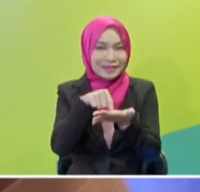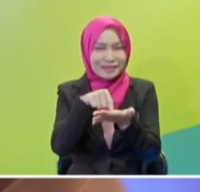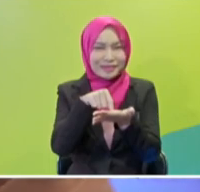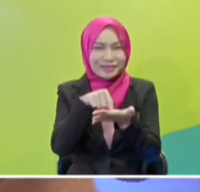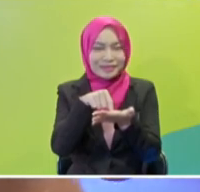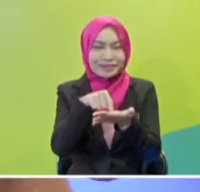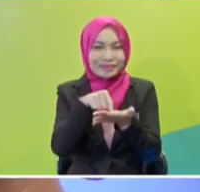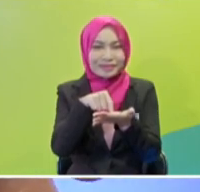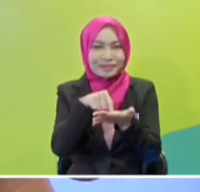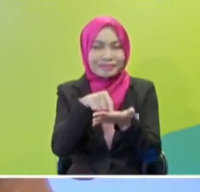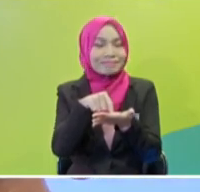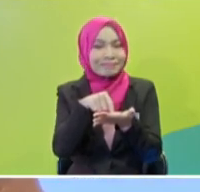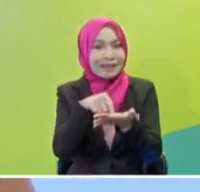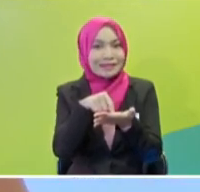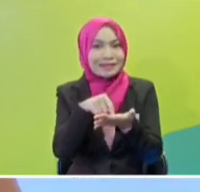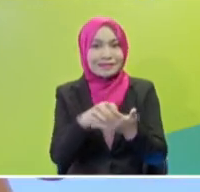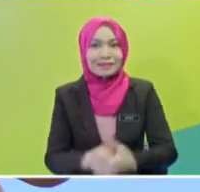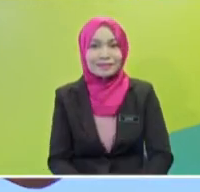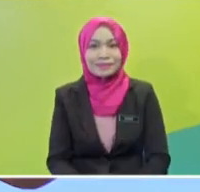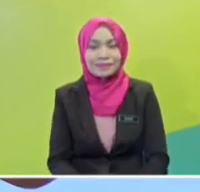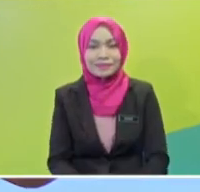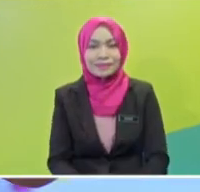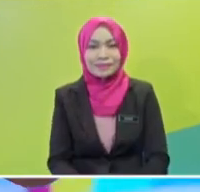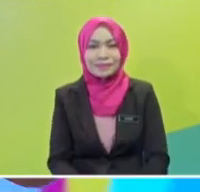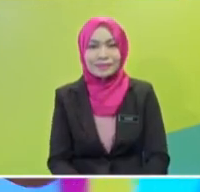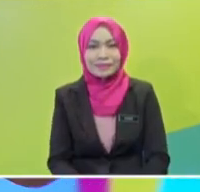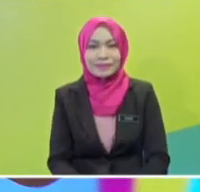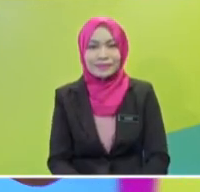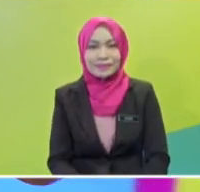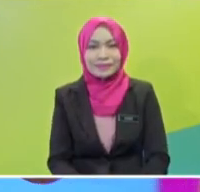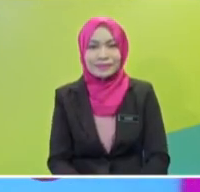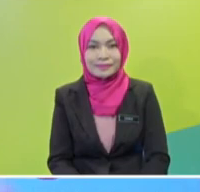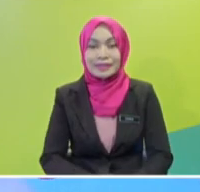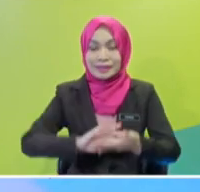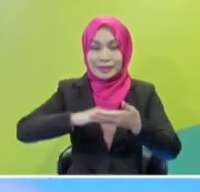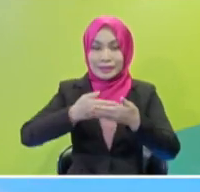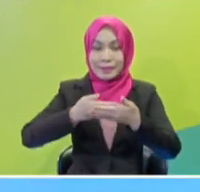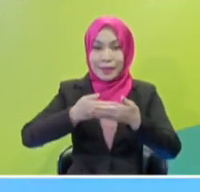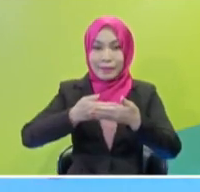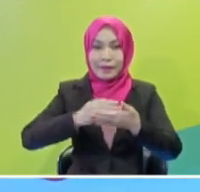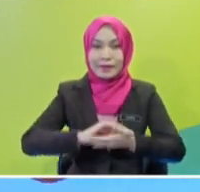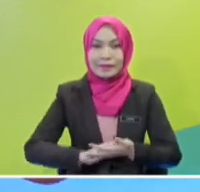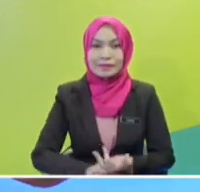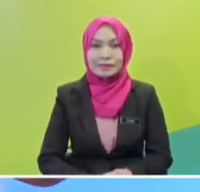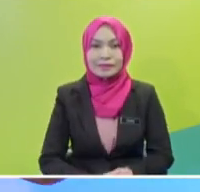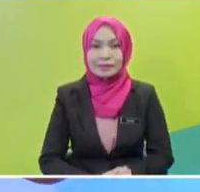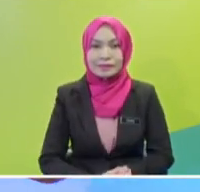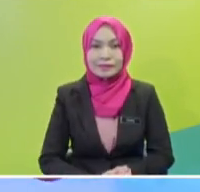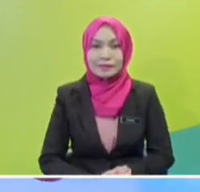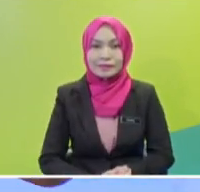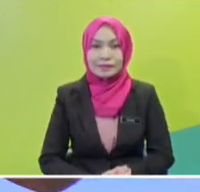Okay, so these are the parts that we fold. Okay. Yeah. And then turn the paper. Okay.